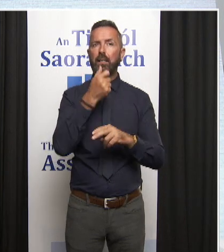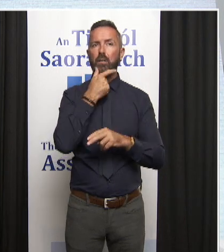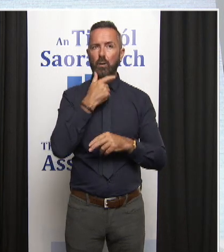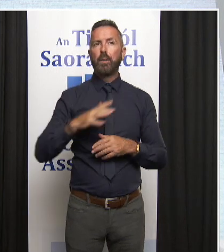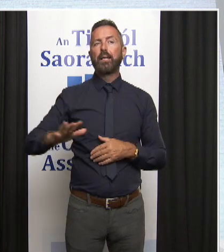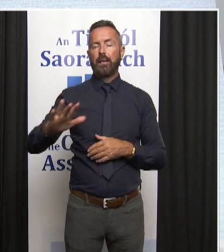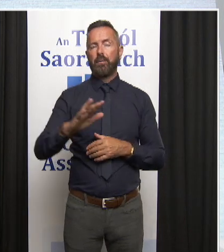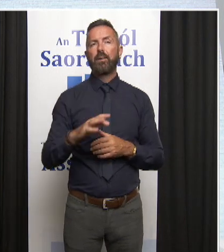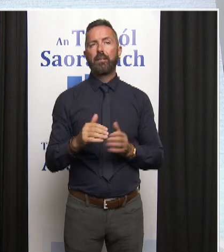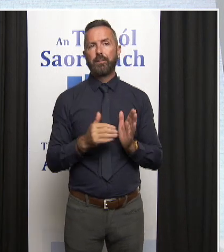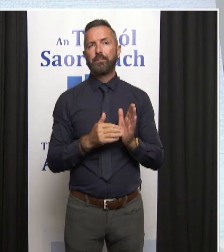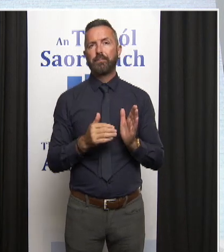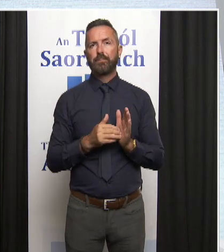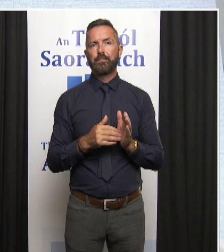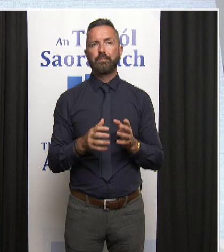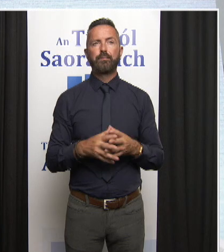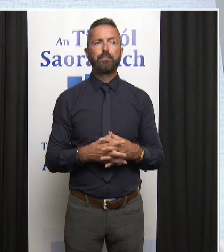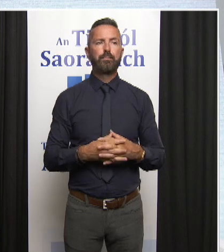area.